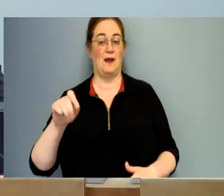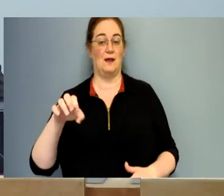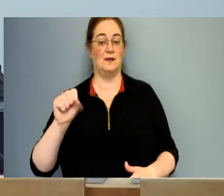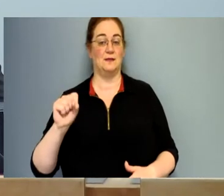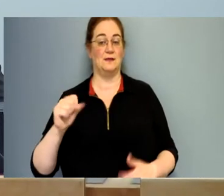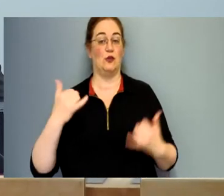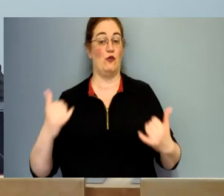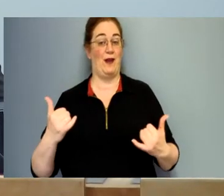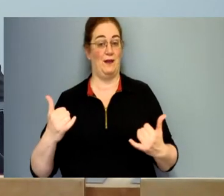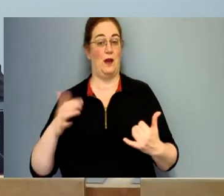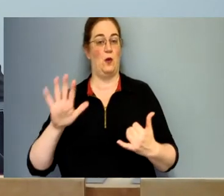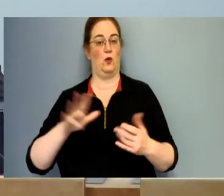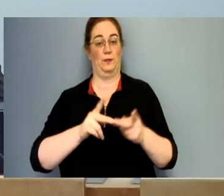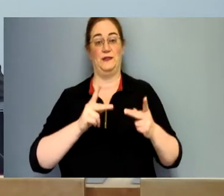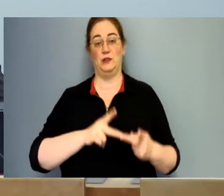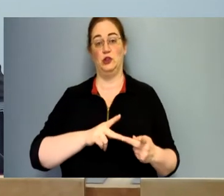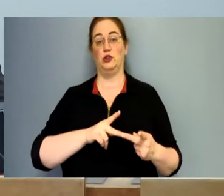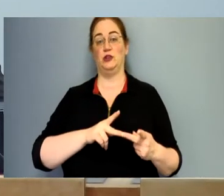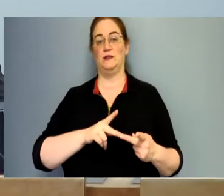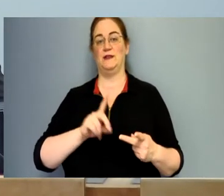now serving as the